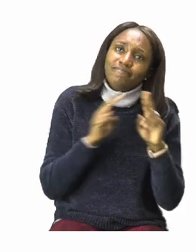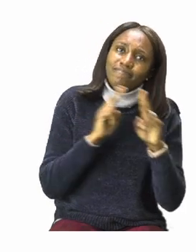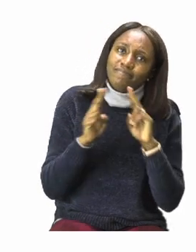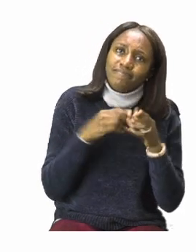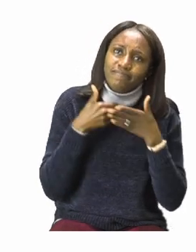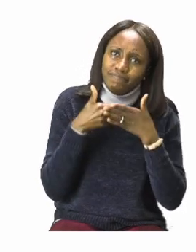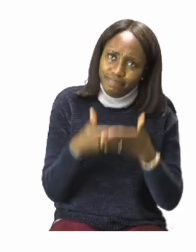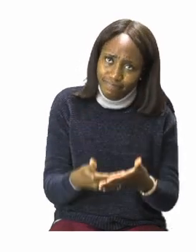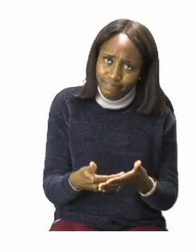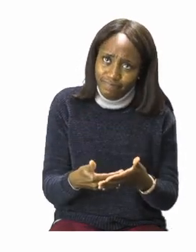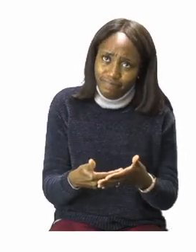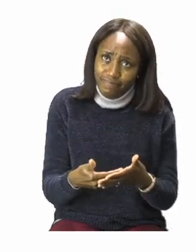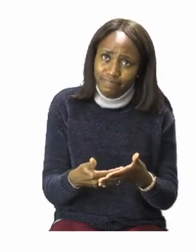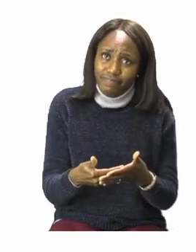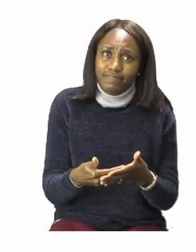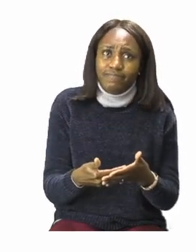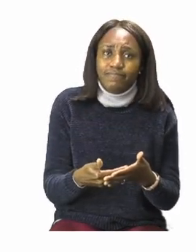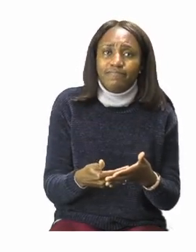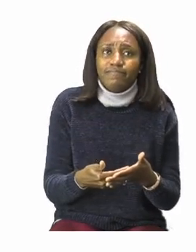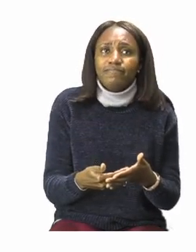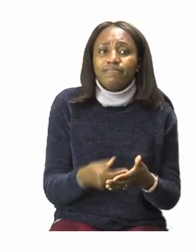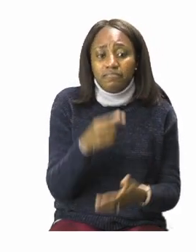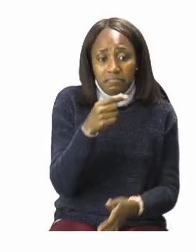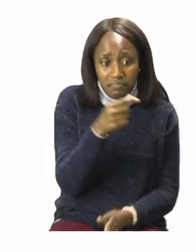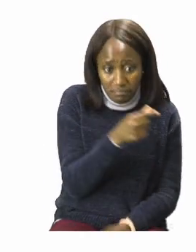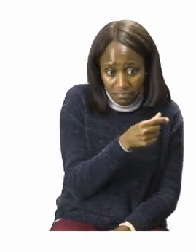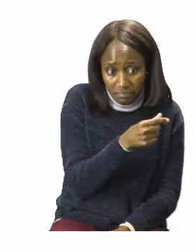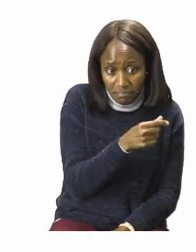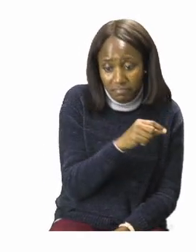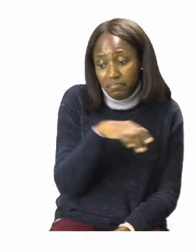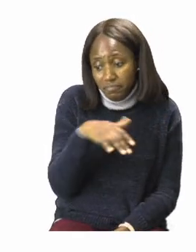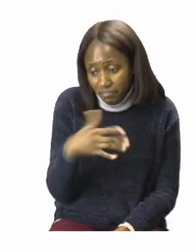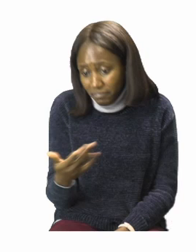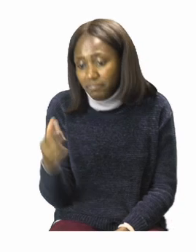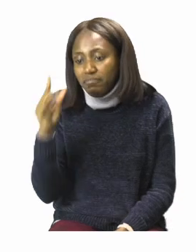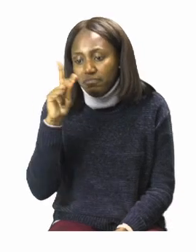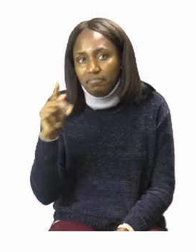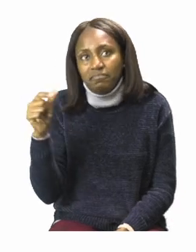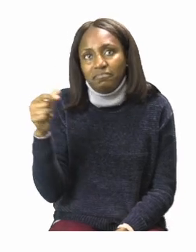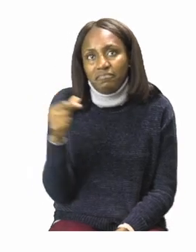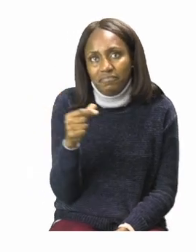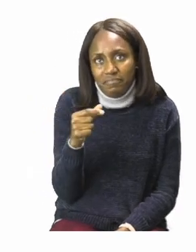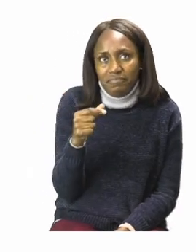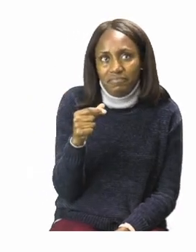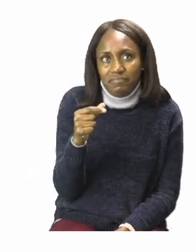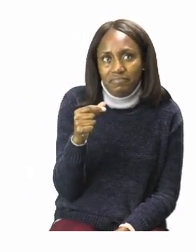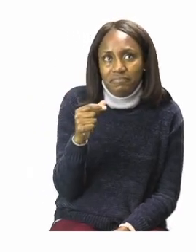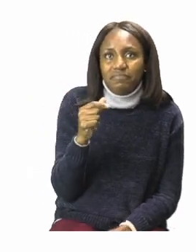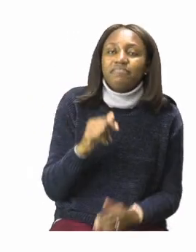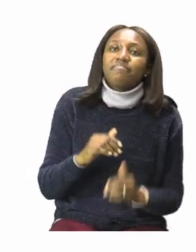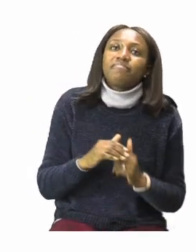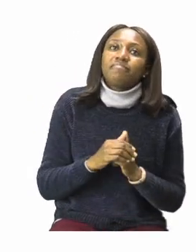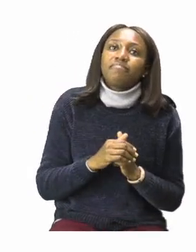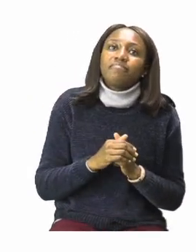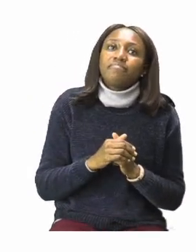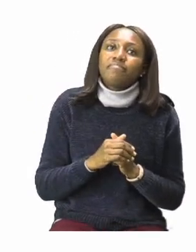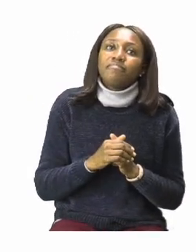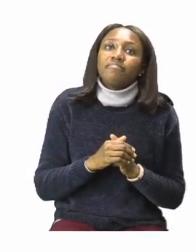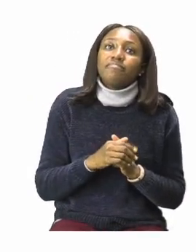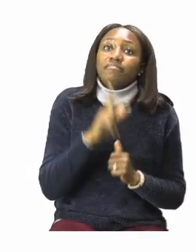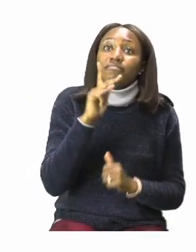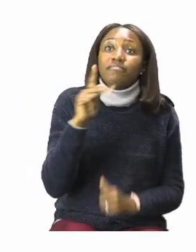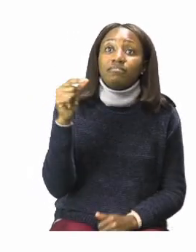mass. Now, mass involves kgs and grams. We normally call